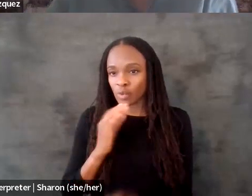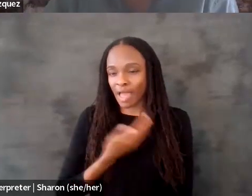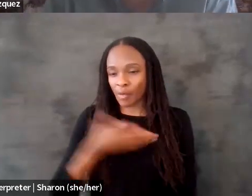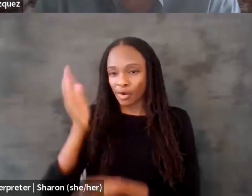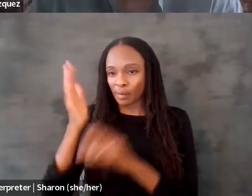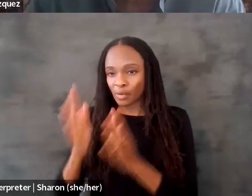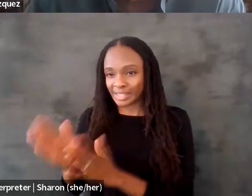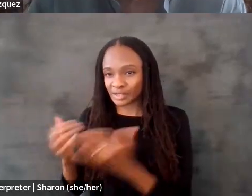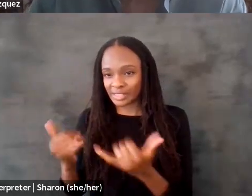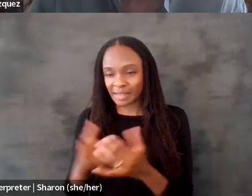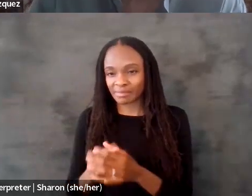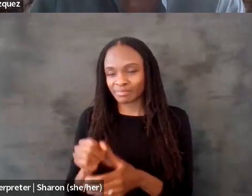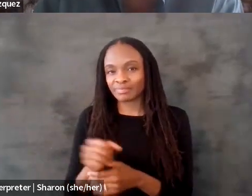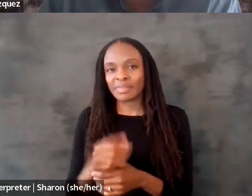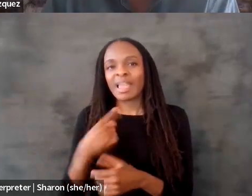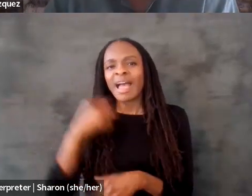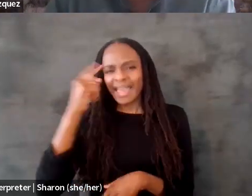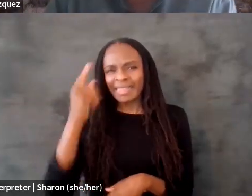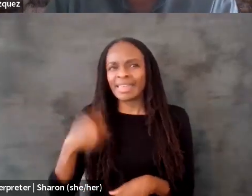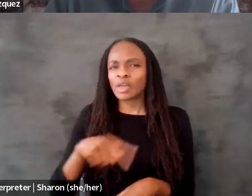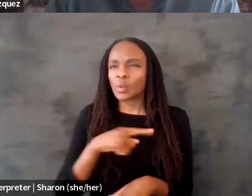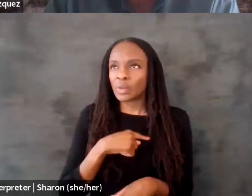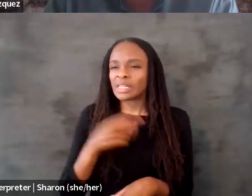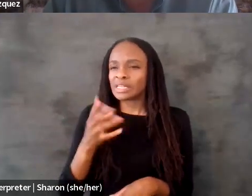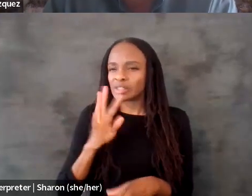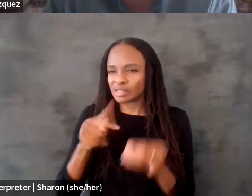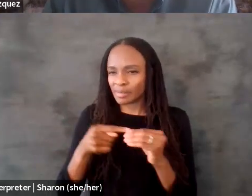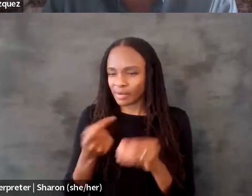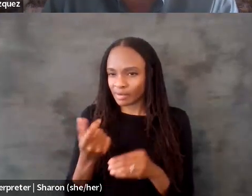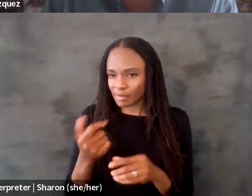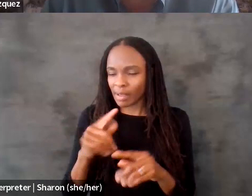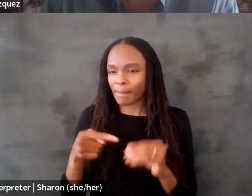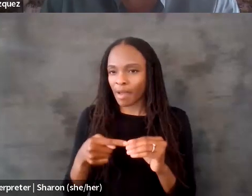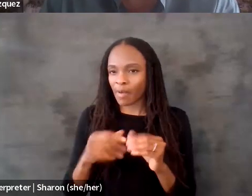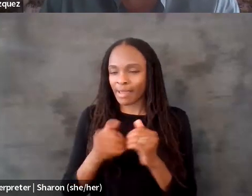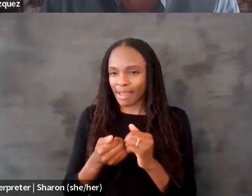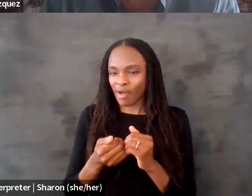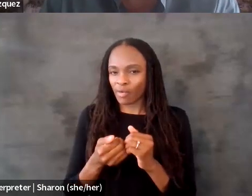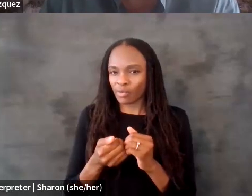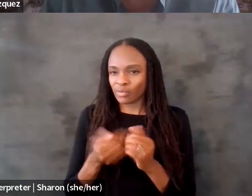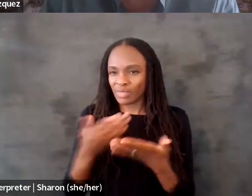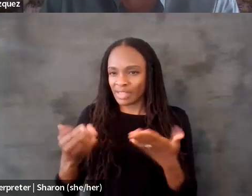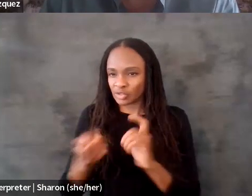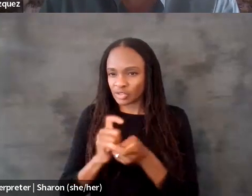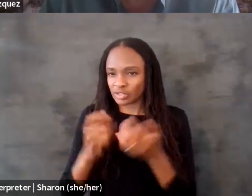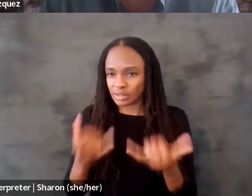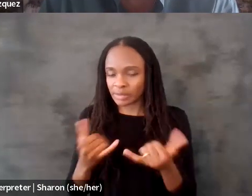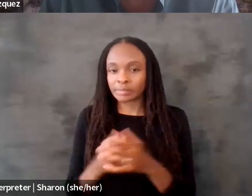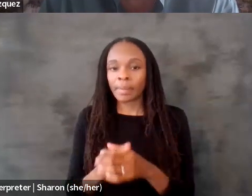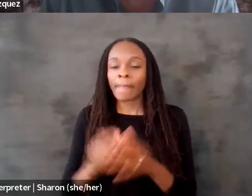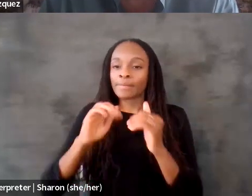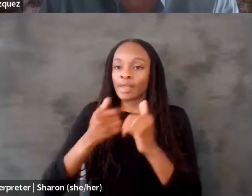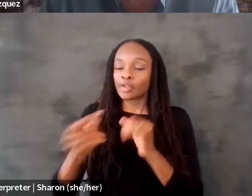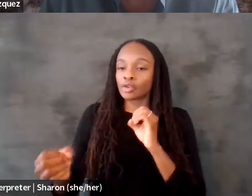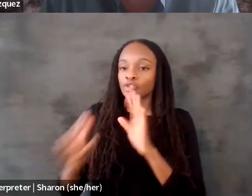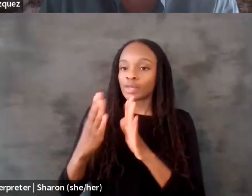presenters today. I think we've alluded to it earlier in terms of the changing climate these days. How do you address entering